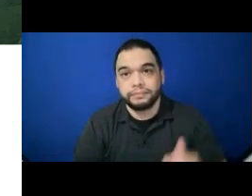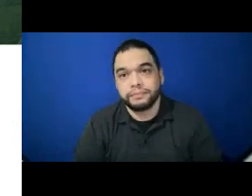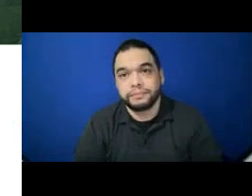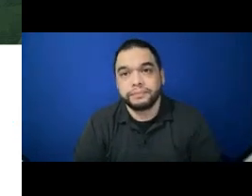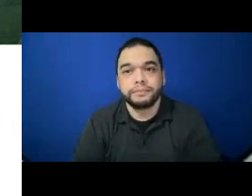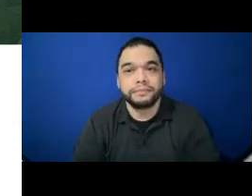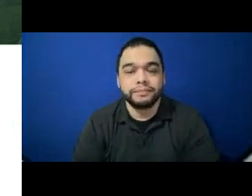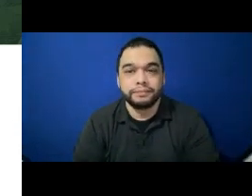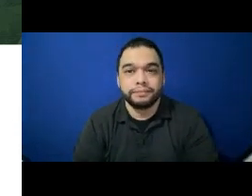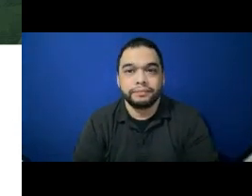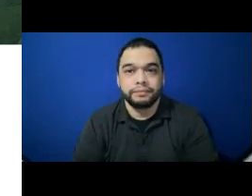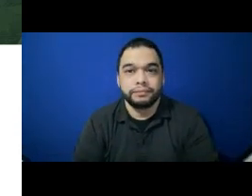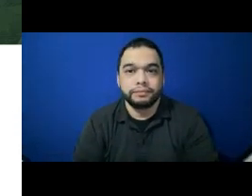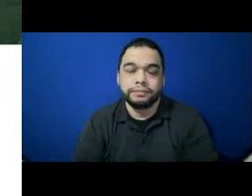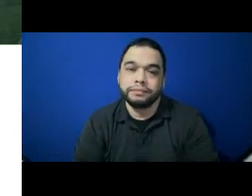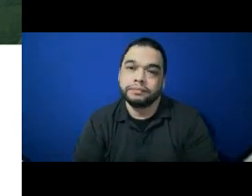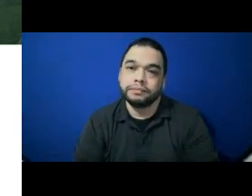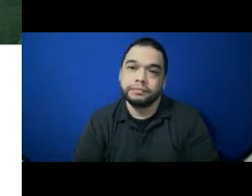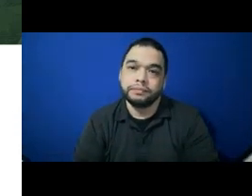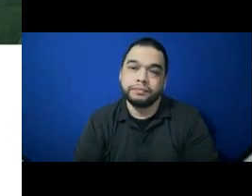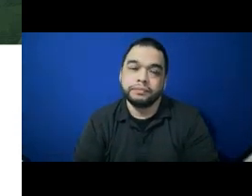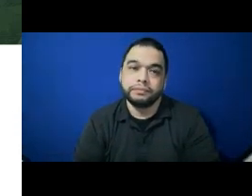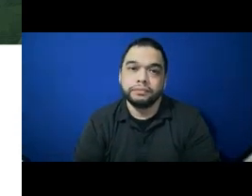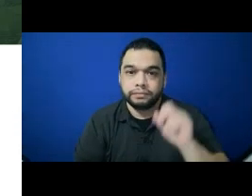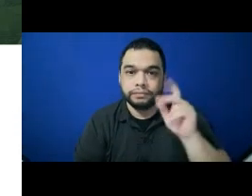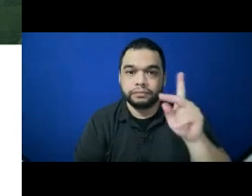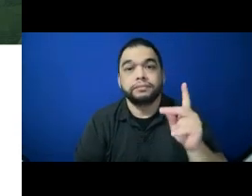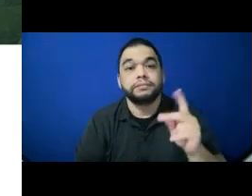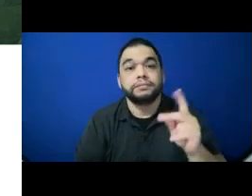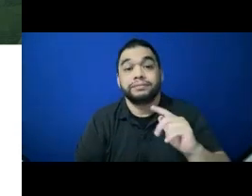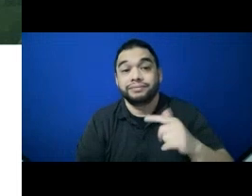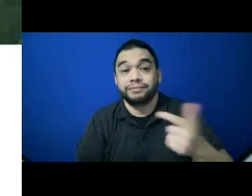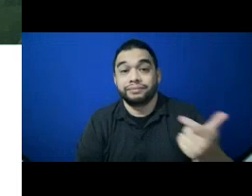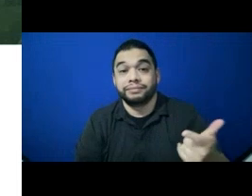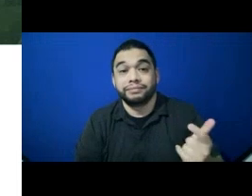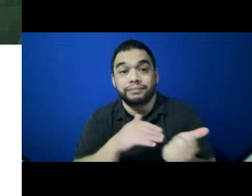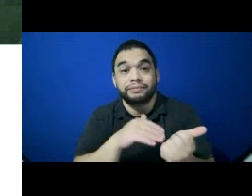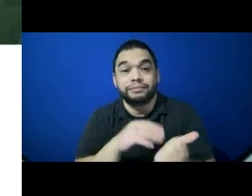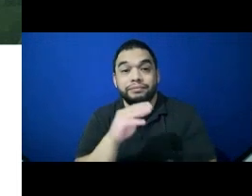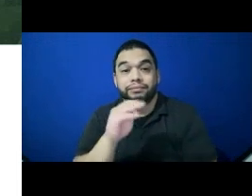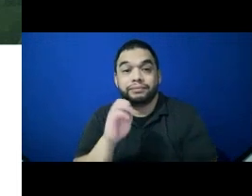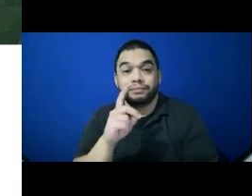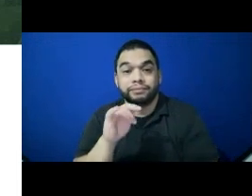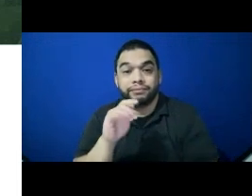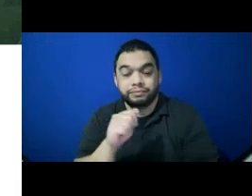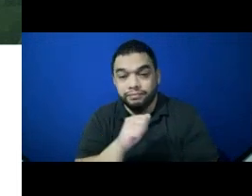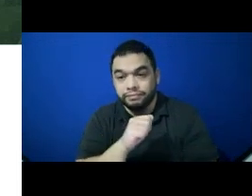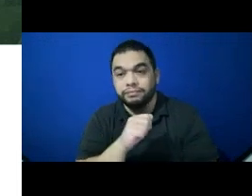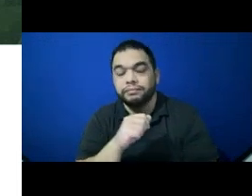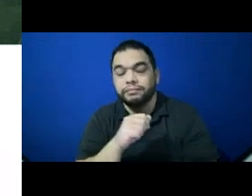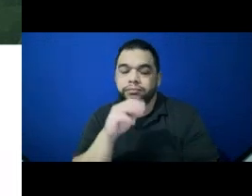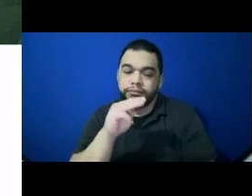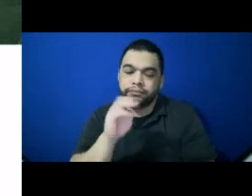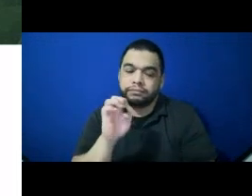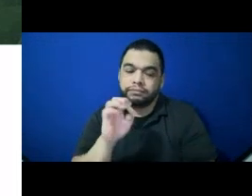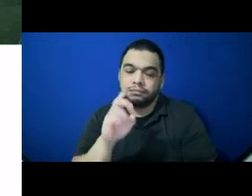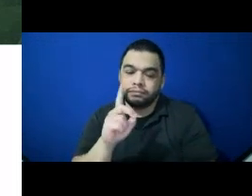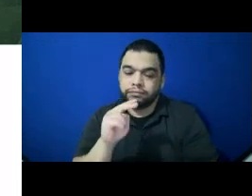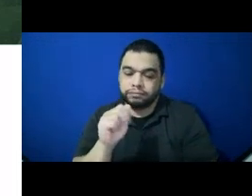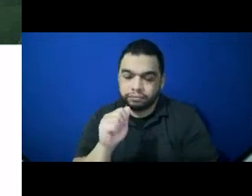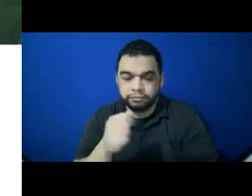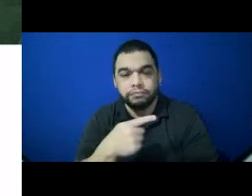Okay, I'm going to turn it over to Dr. Medina, and she's going to work through the components of the module. We really want to hear,